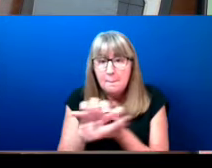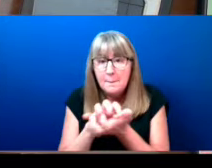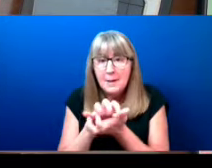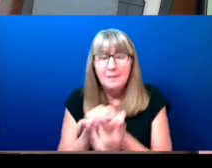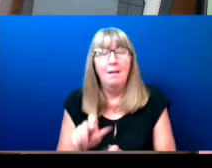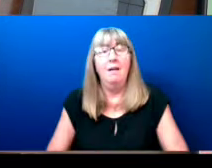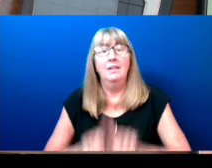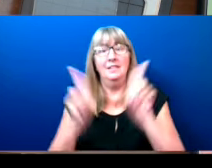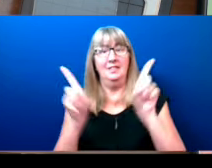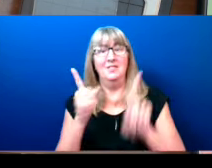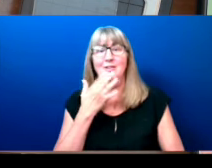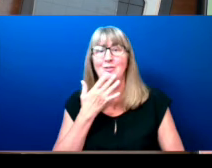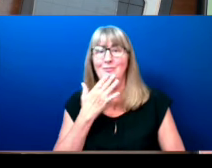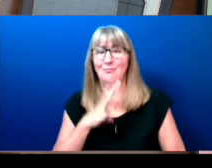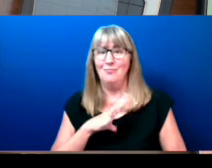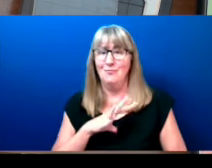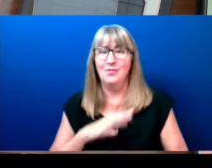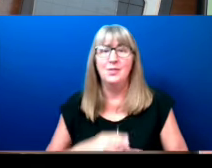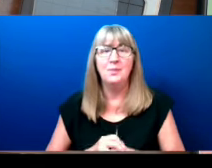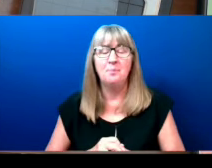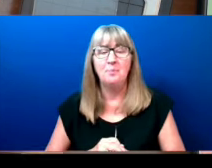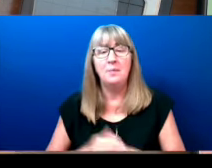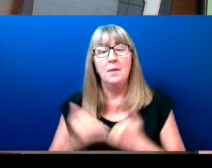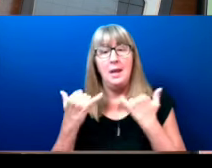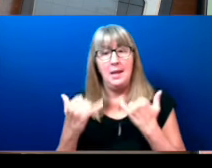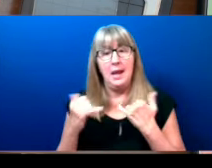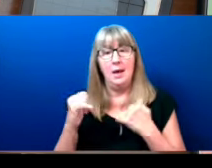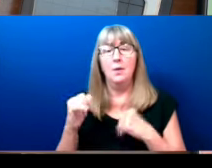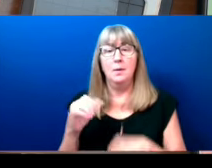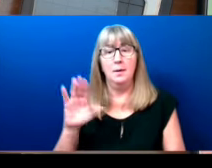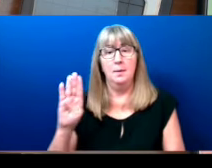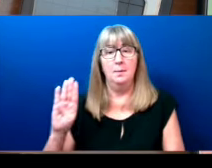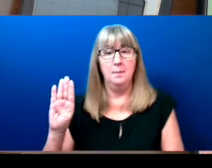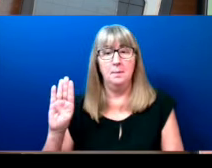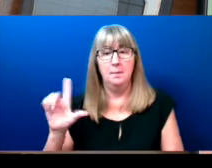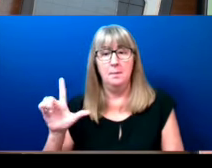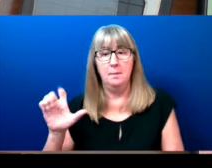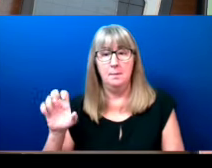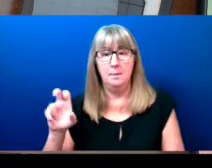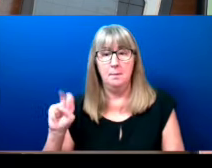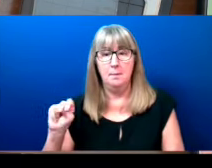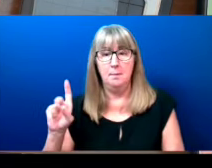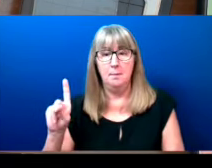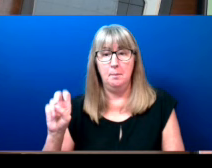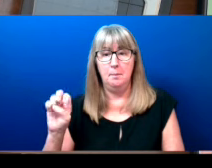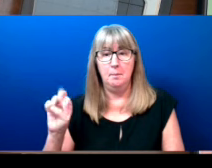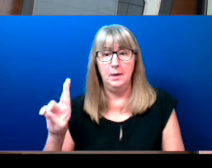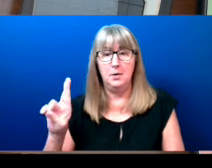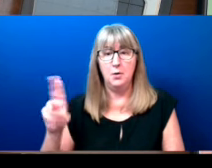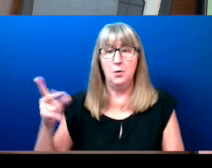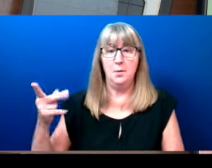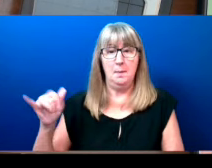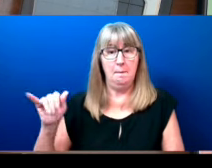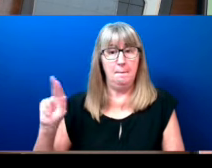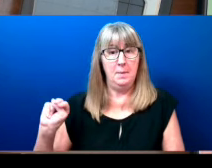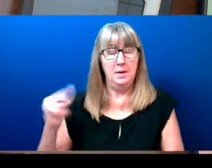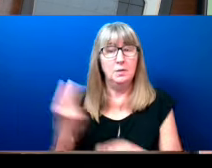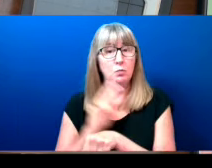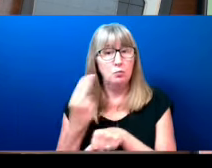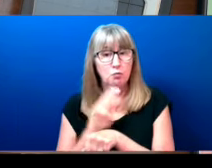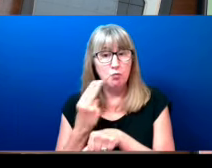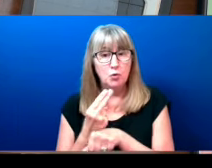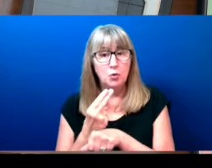them and get so many more colors. Then I got my Stampin' Up! Blender pen. Just dabbed the pen in